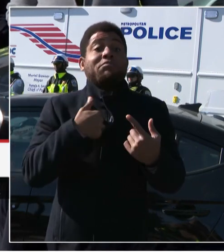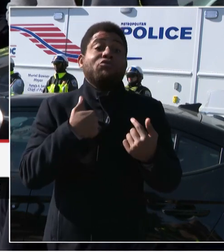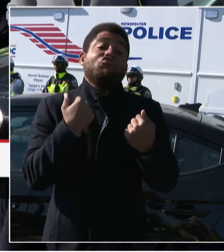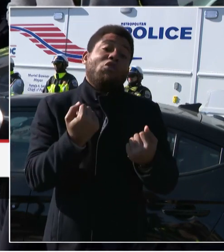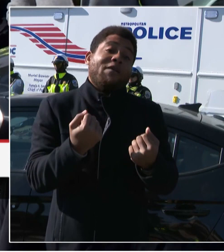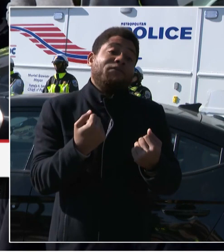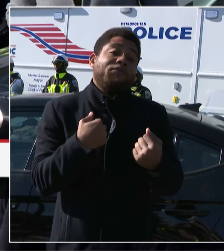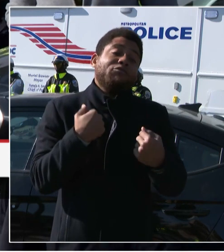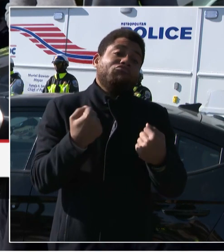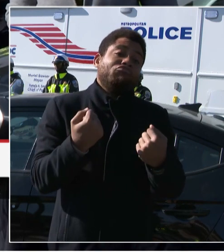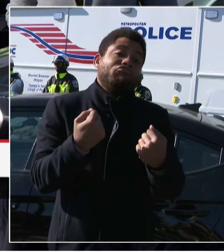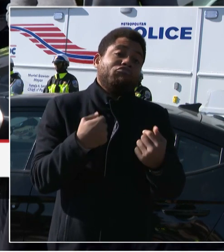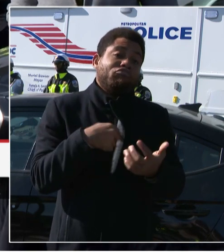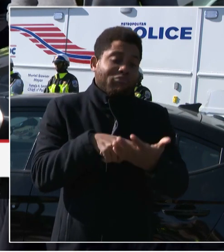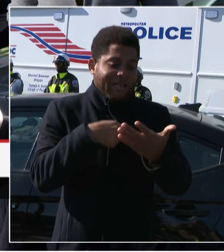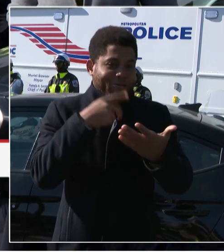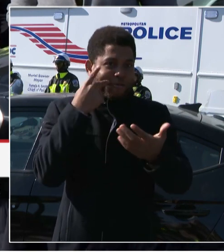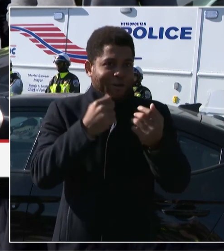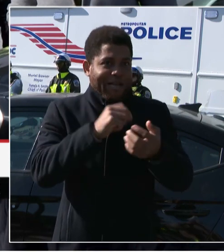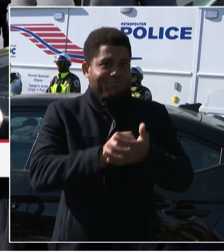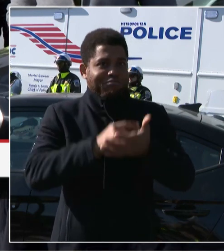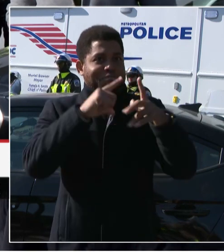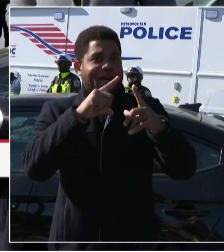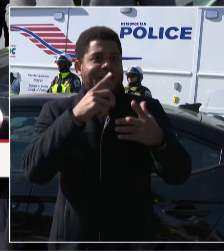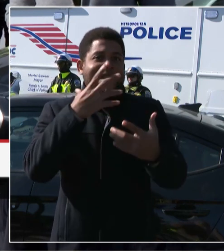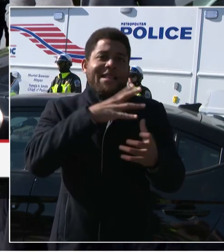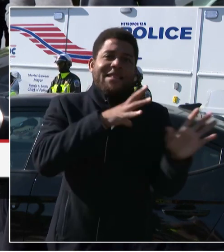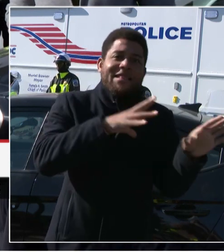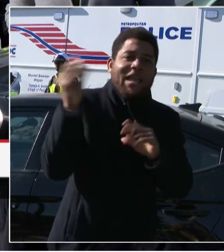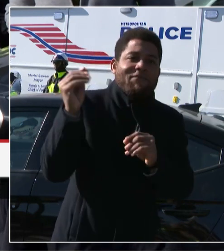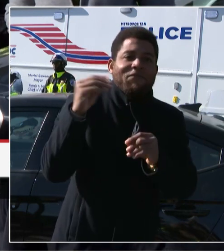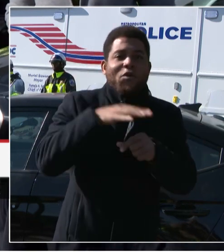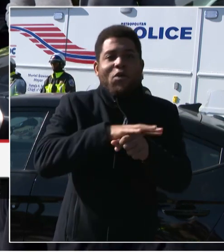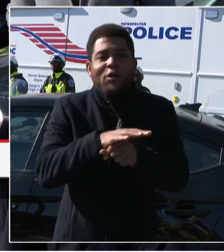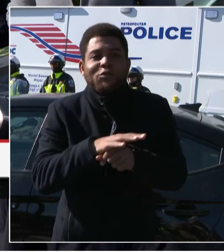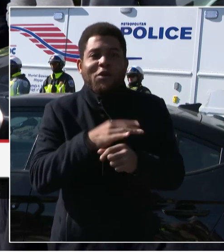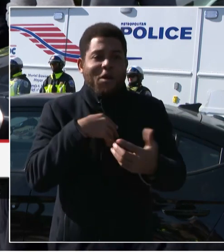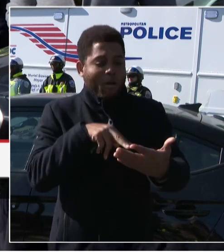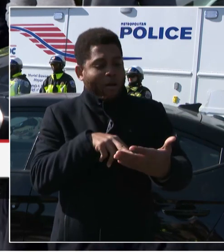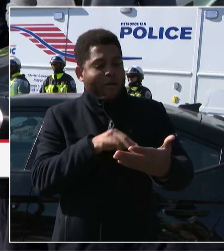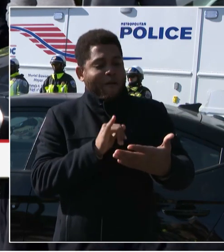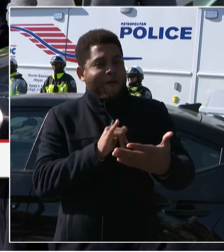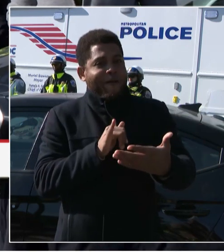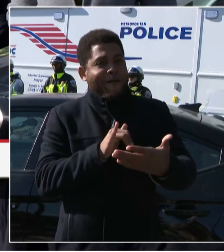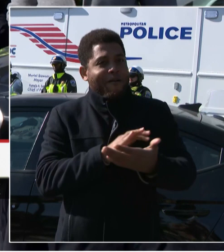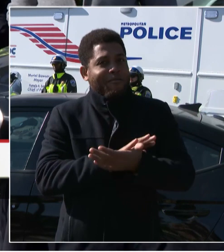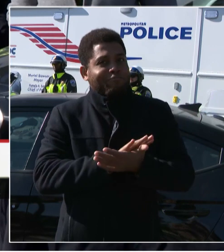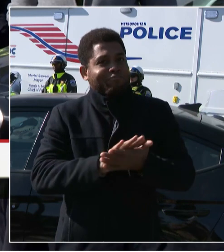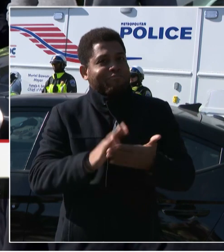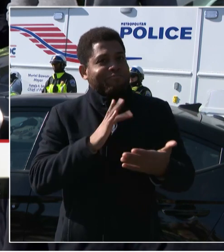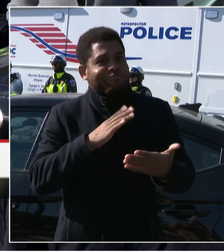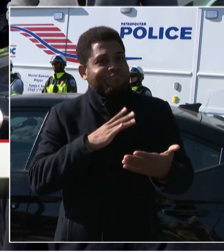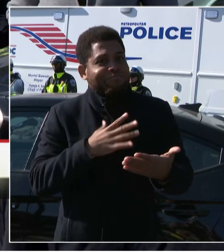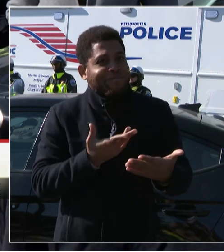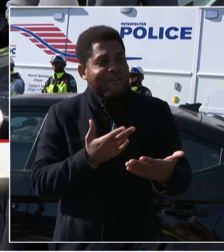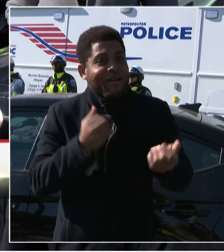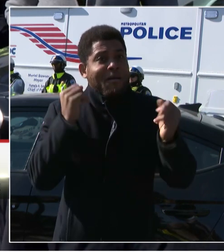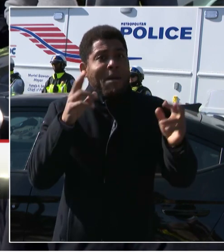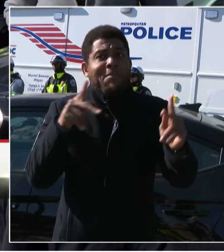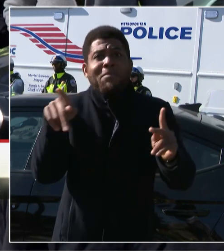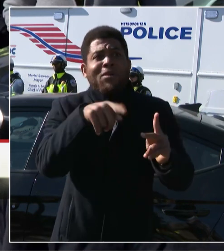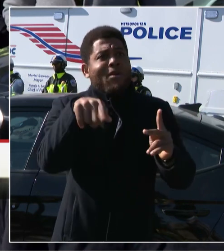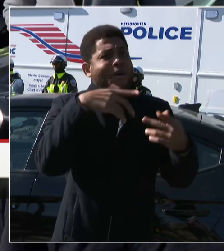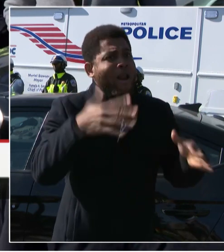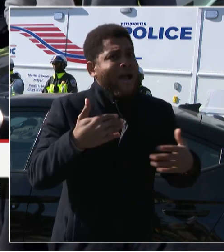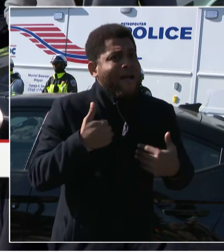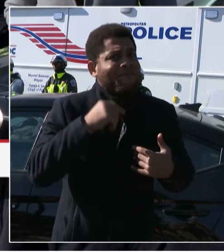tool. And you've heard us say today, community members also have these air tags or tile tags already in their vehicles, and